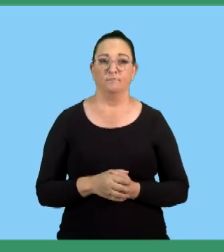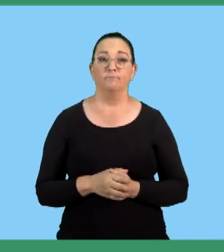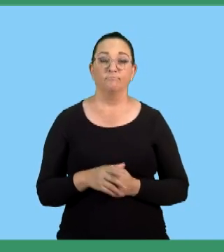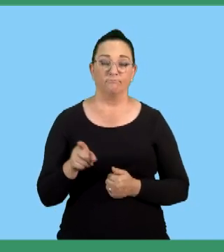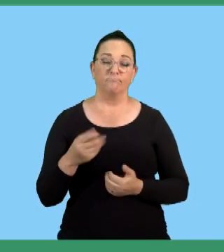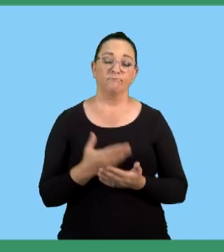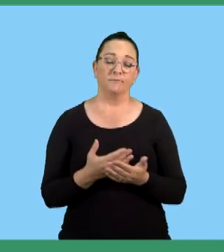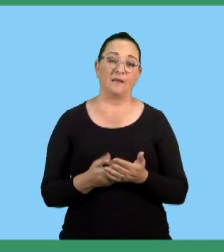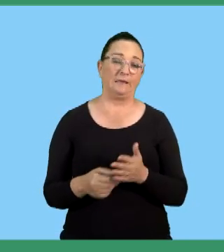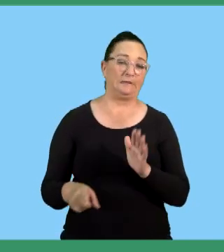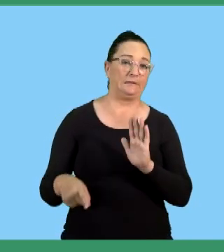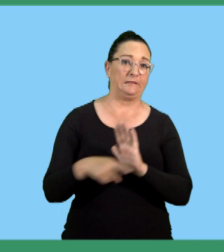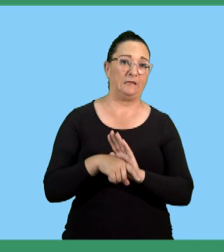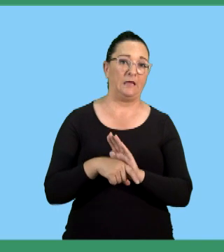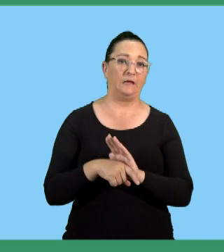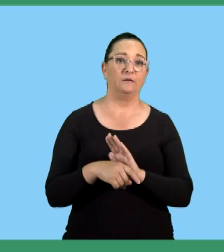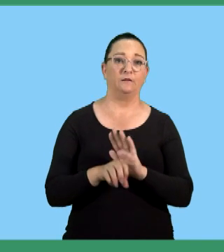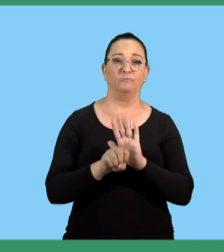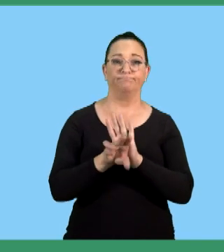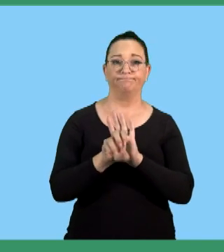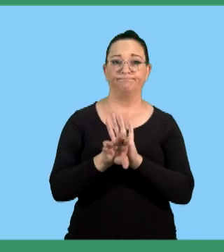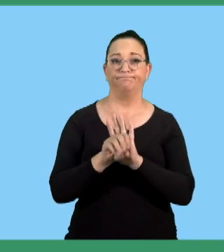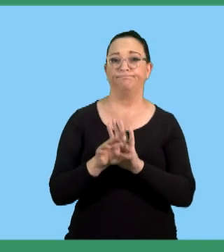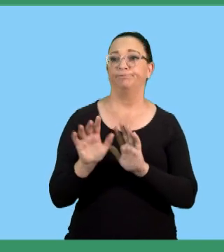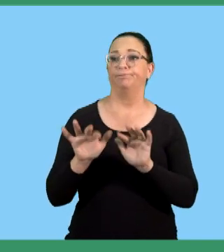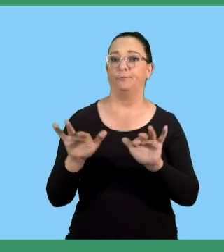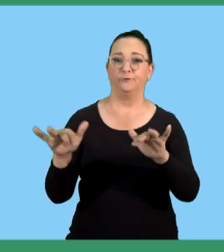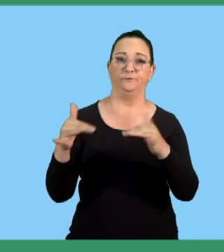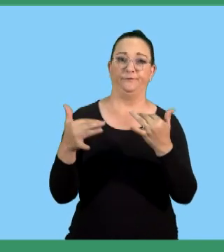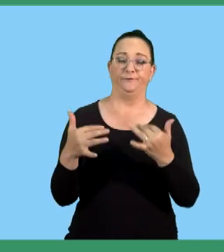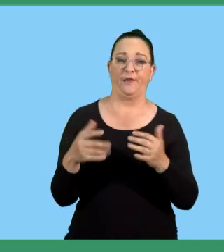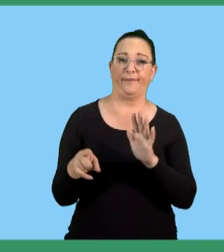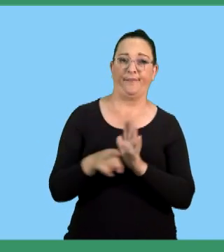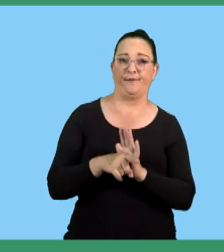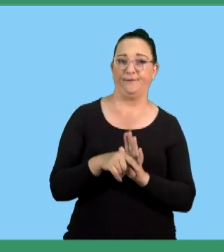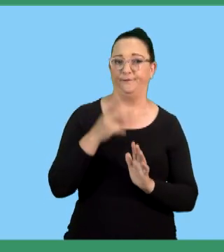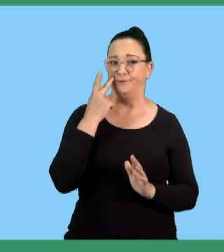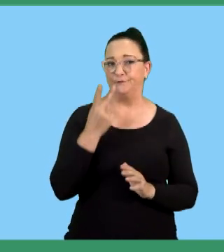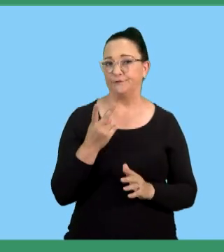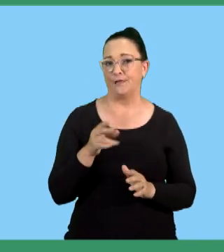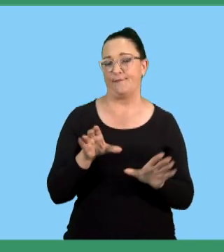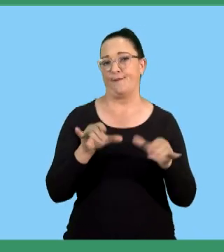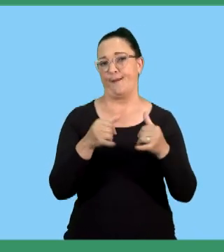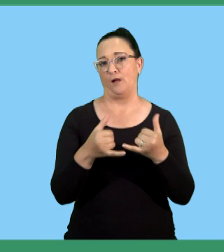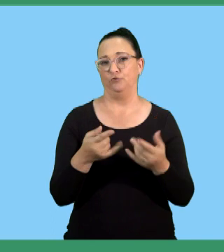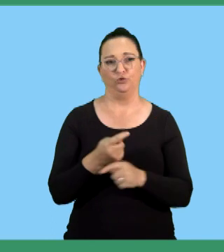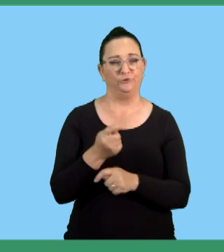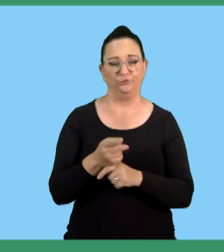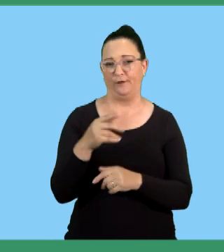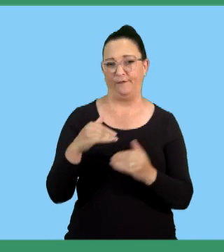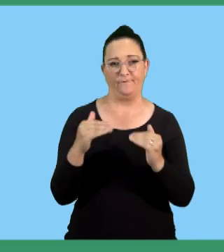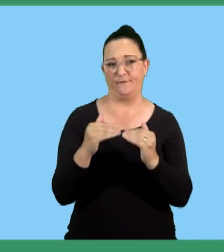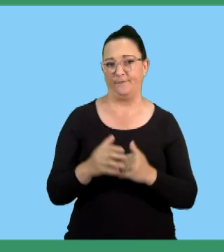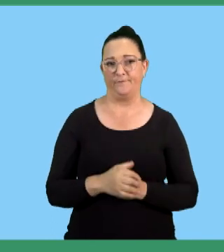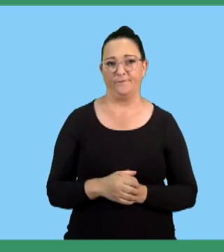A negative publicity. Negative publicity. And if there's negative publicity, right, who would want to